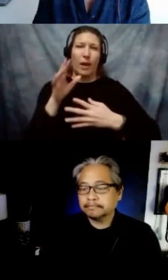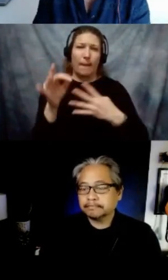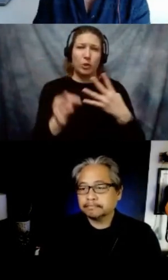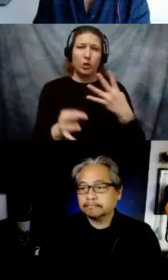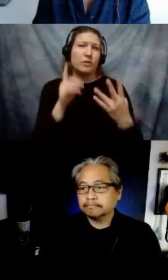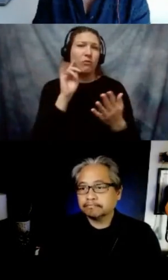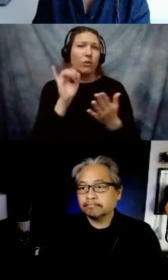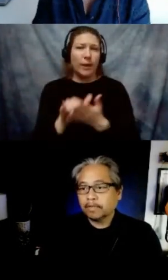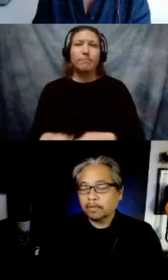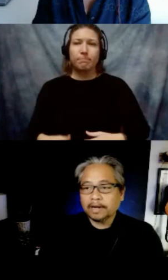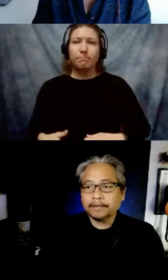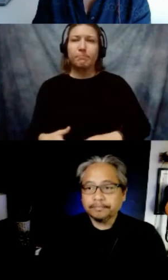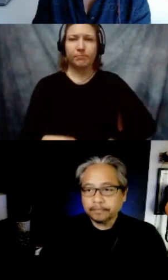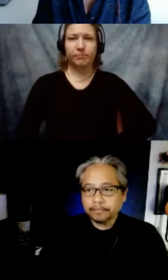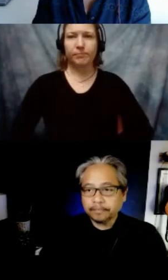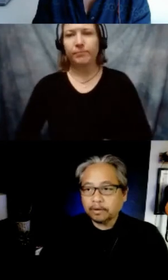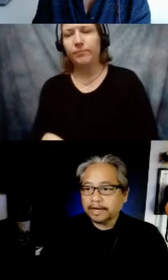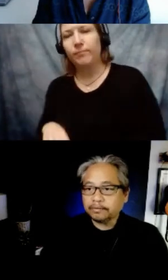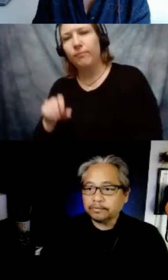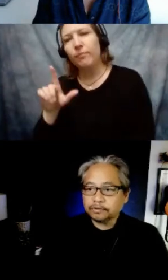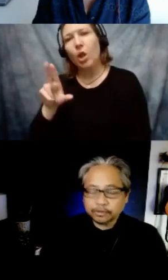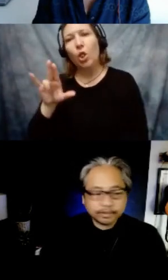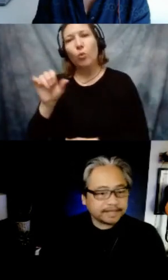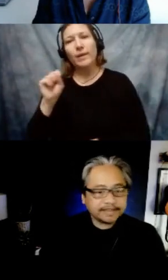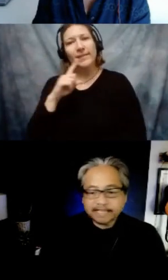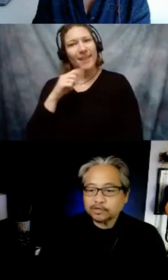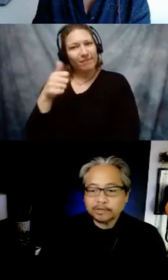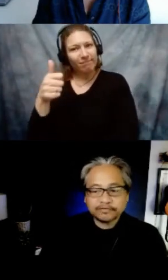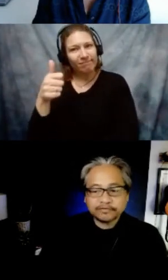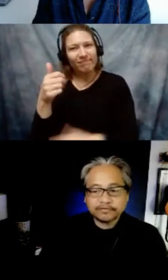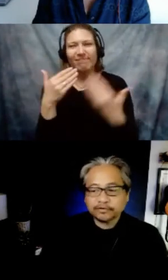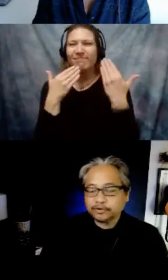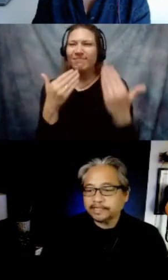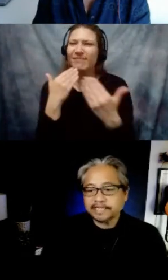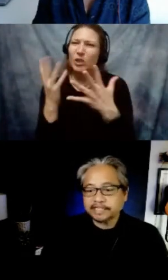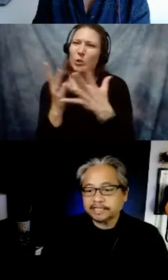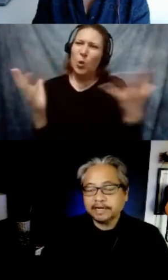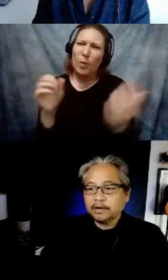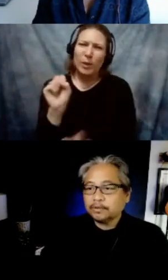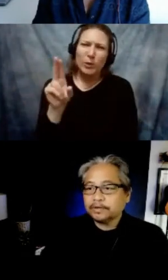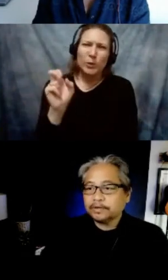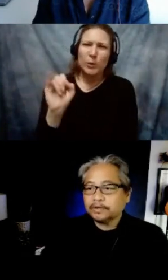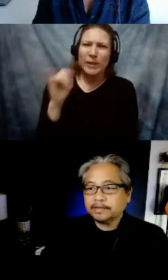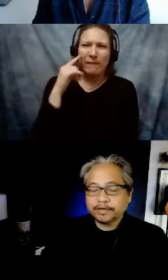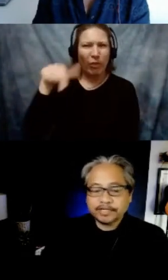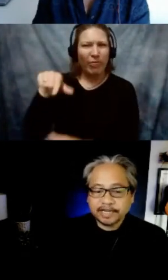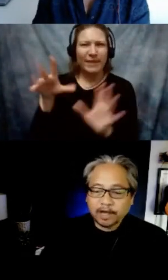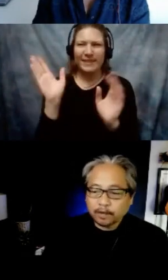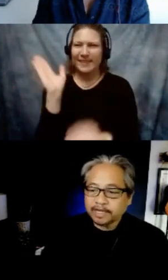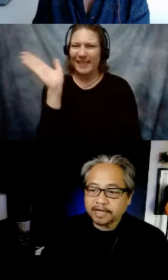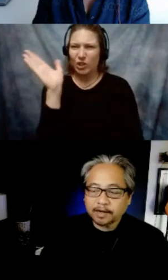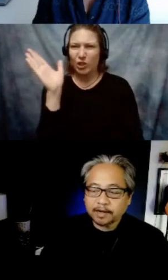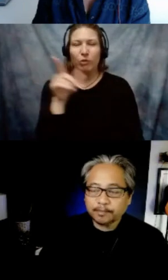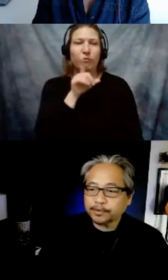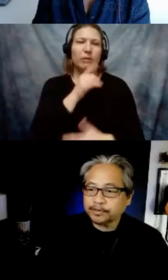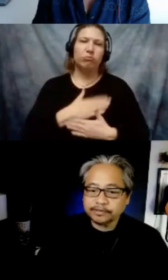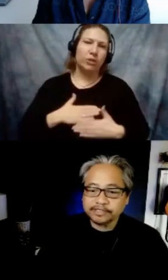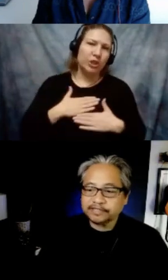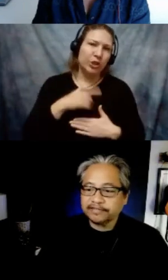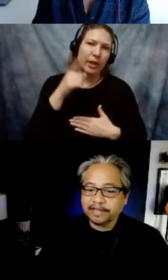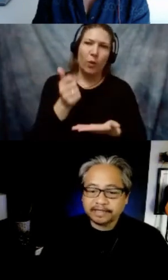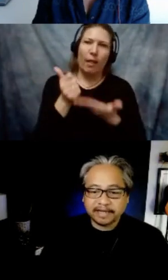this session. No really problem. appreciate you helping produce this event and your participation.